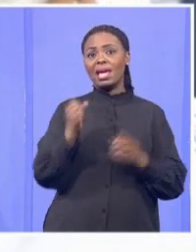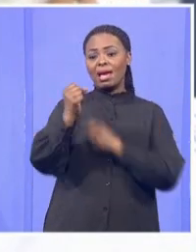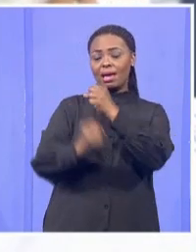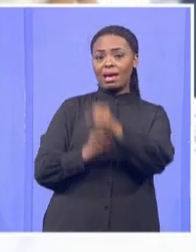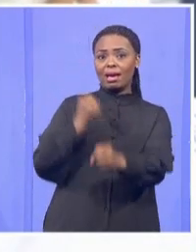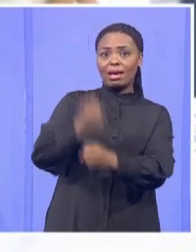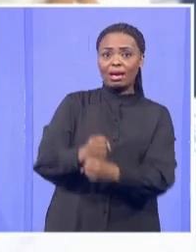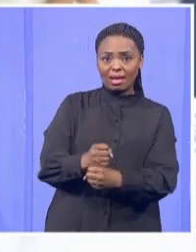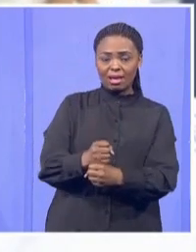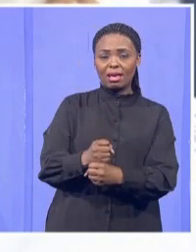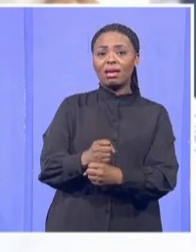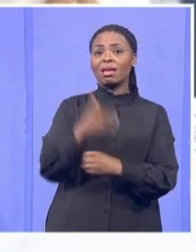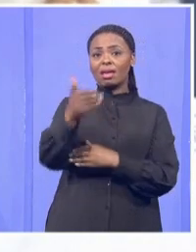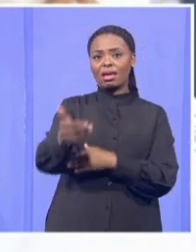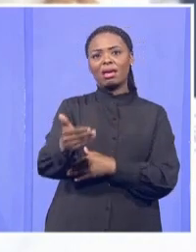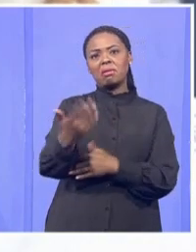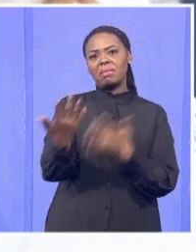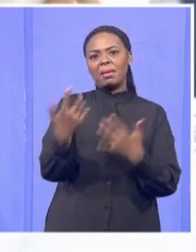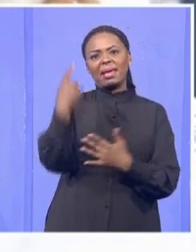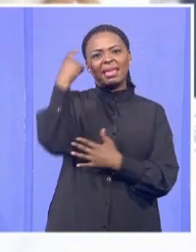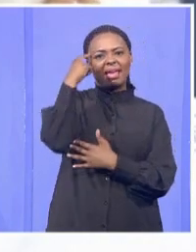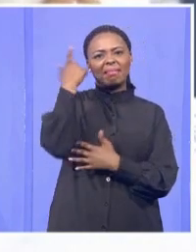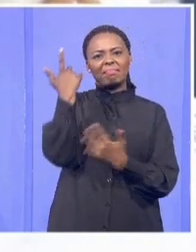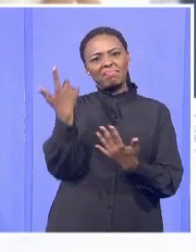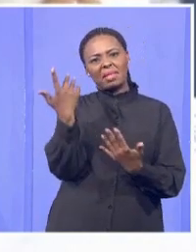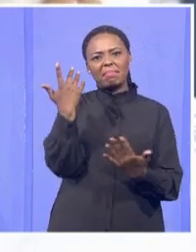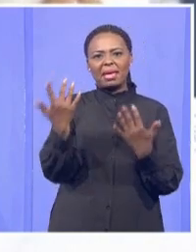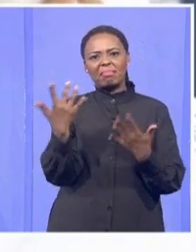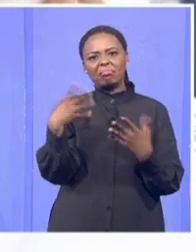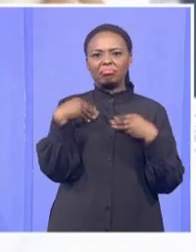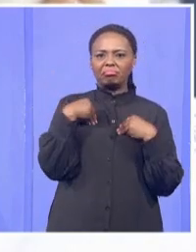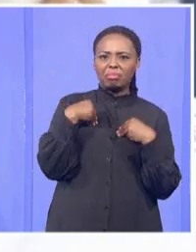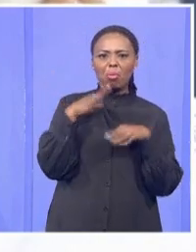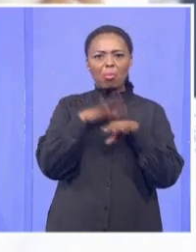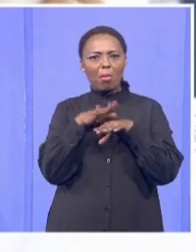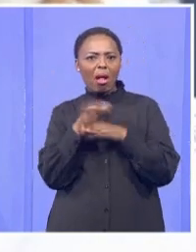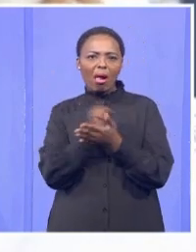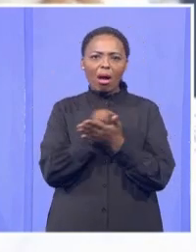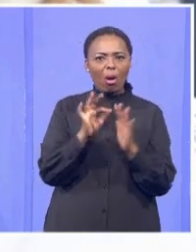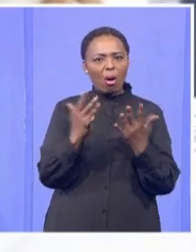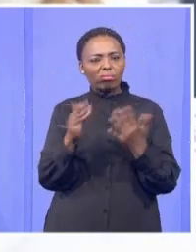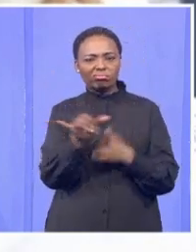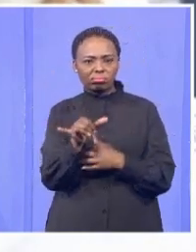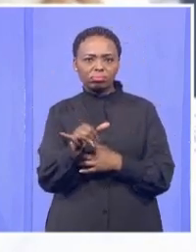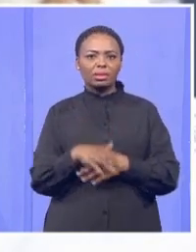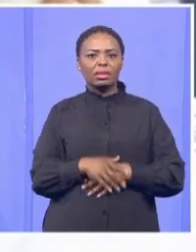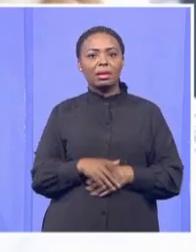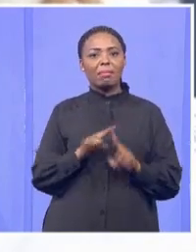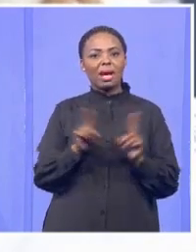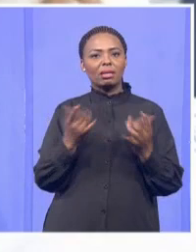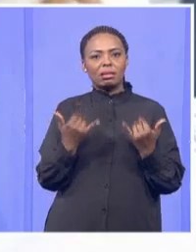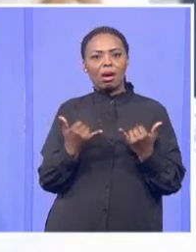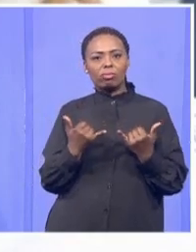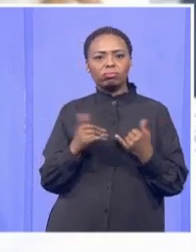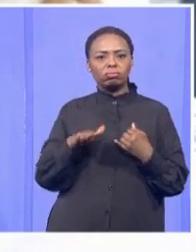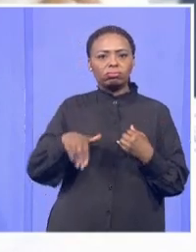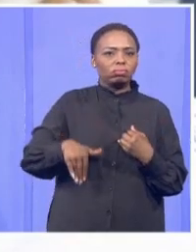be coming our way. Thanks, Steve.